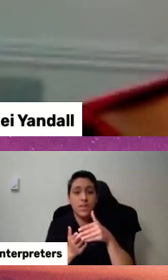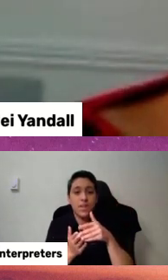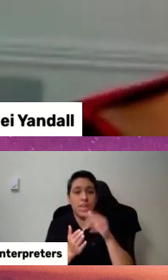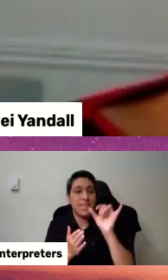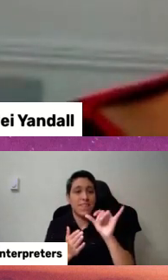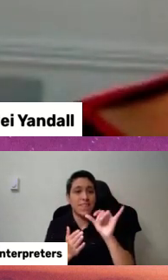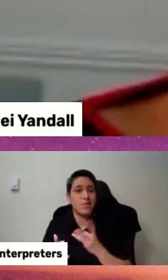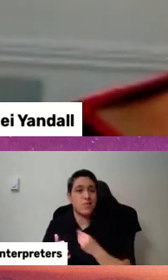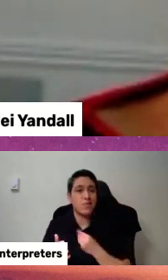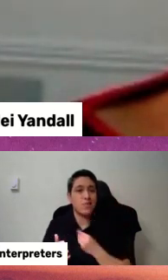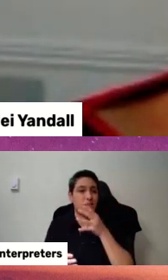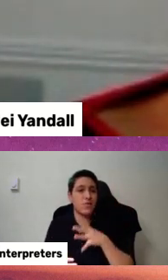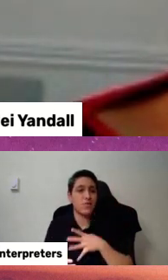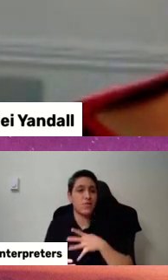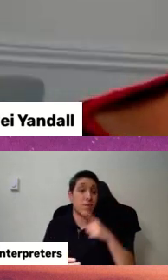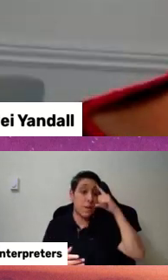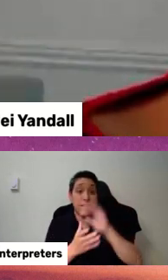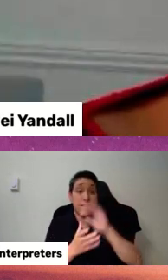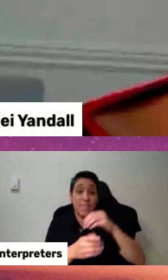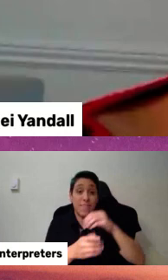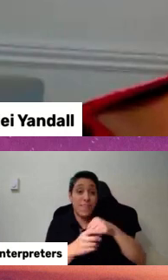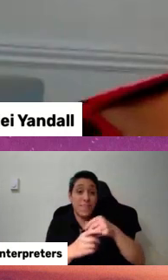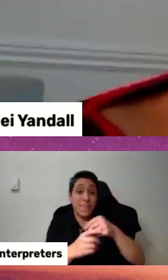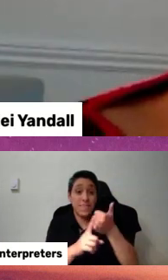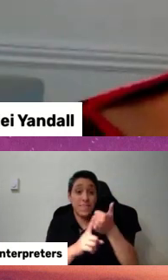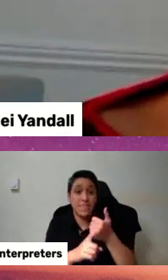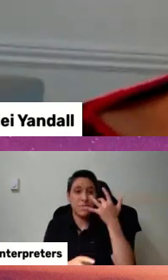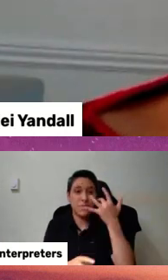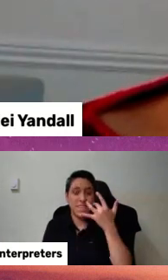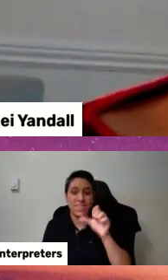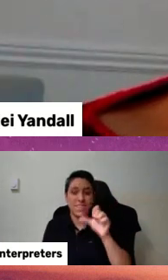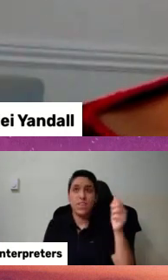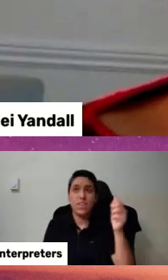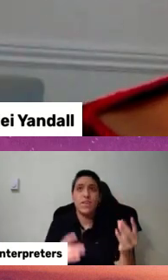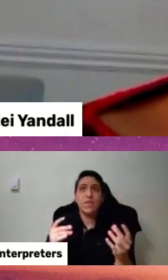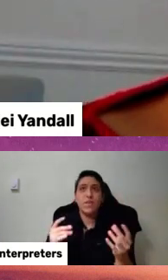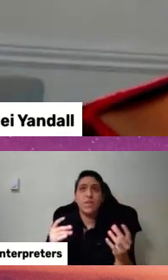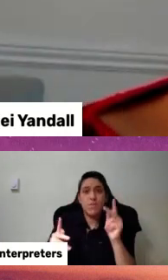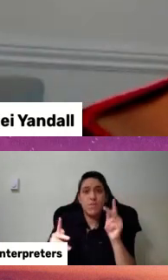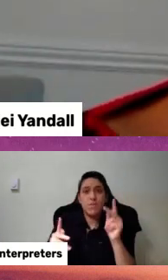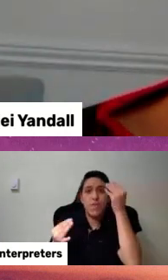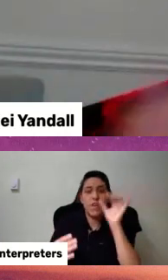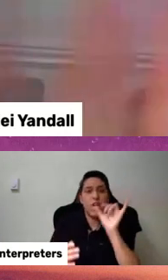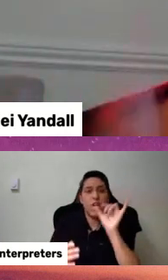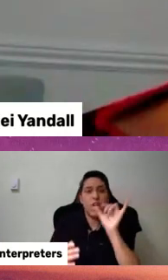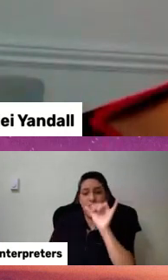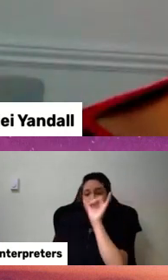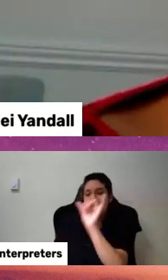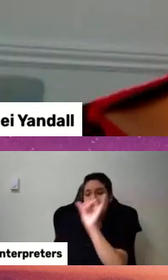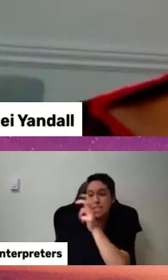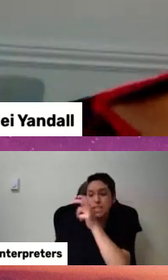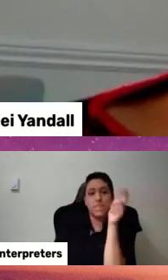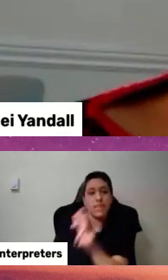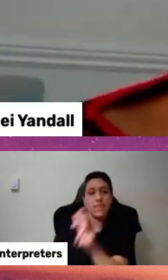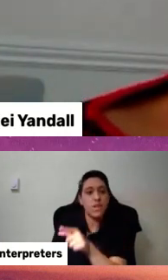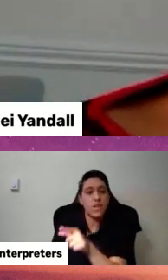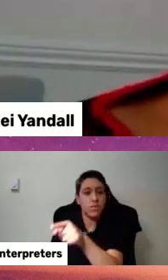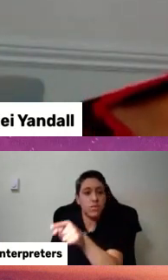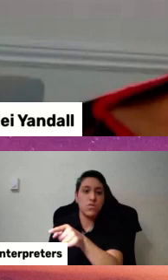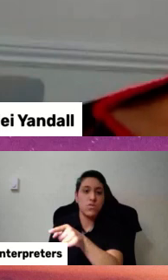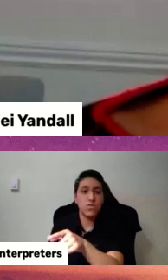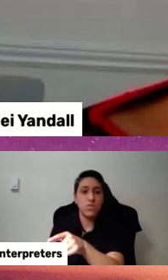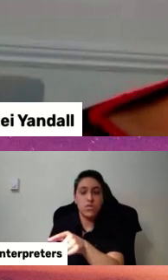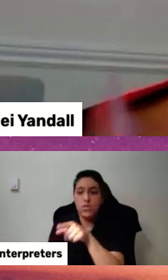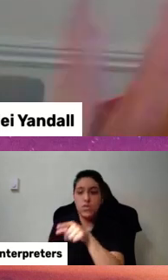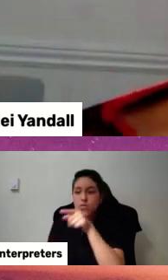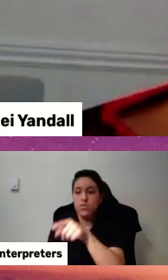thought as, oh, you're selfish. Oh, how dare you put yourself before your clan, or how dare you put yourself before the people you